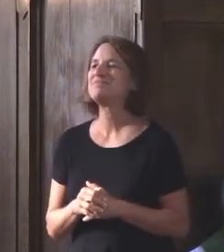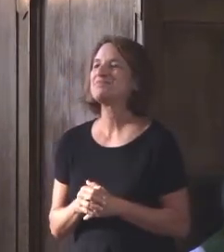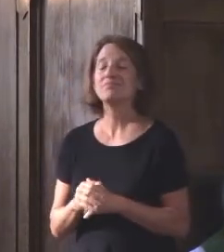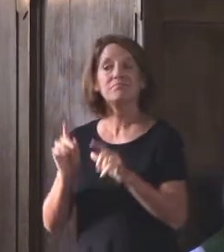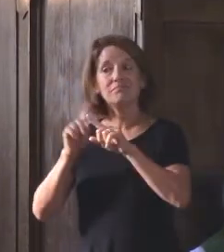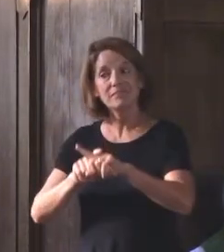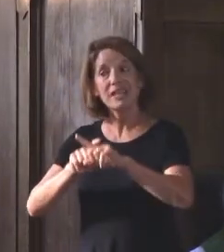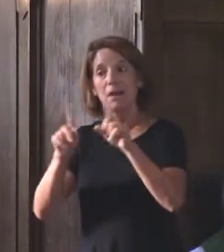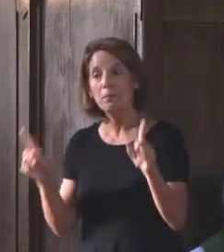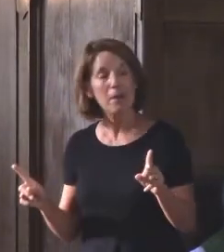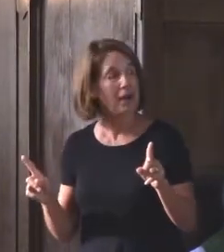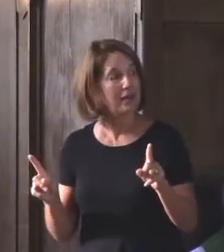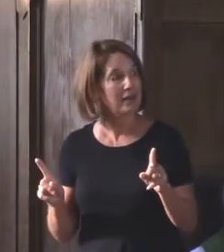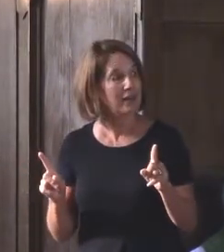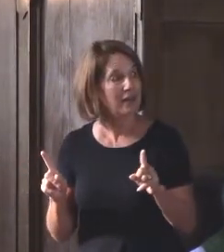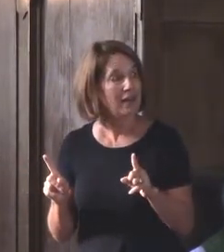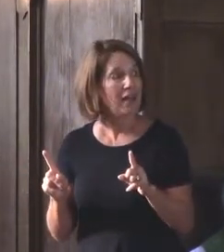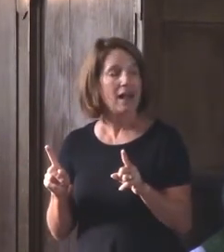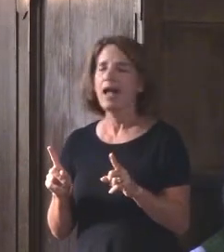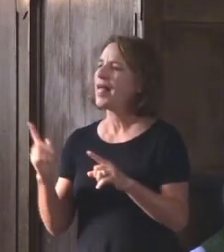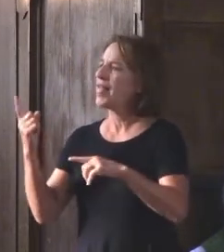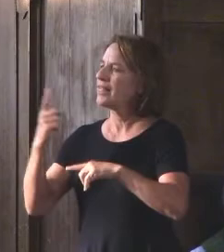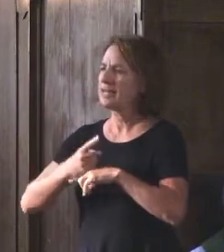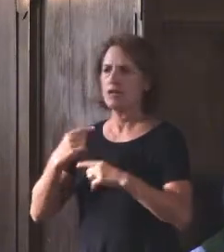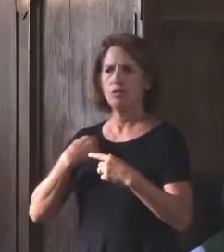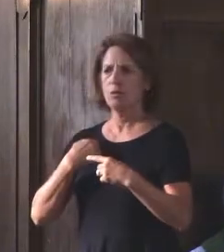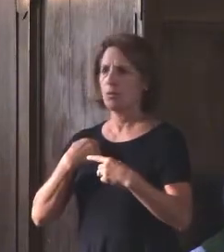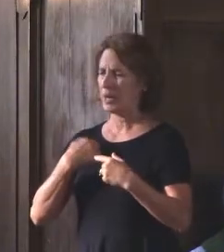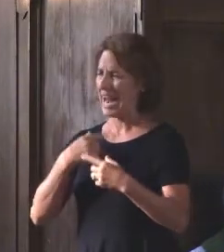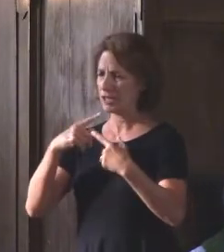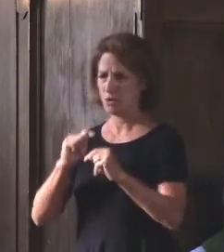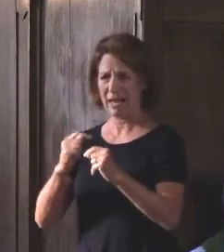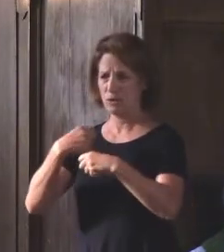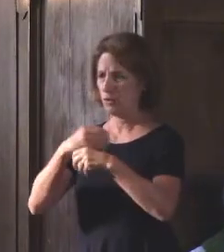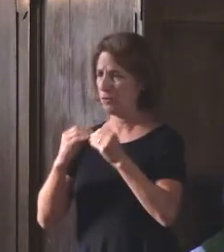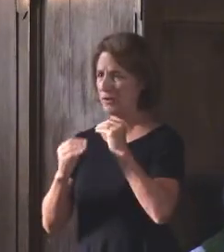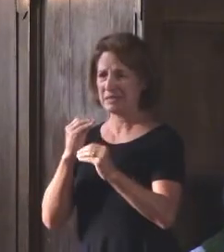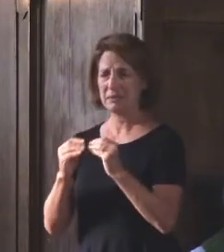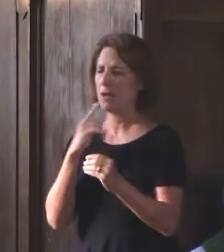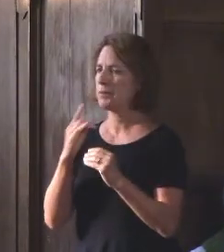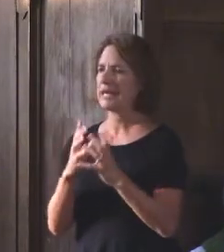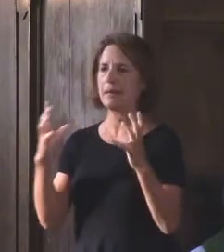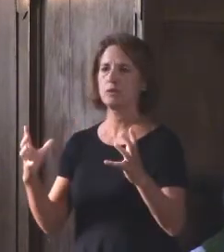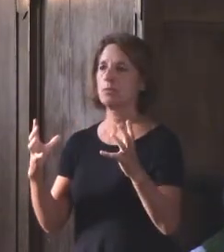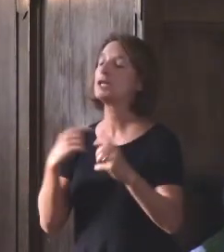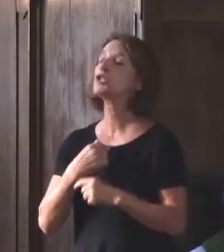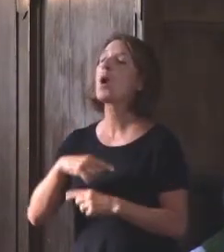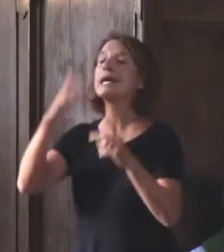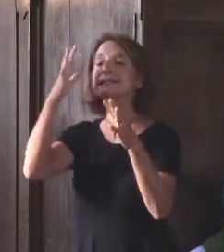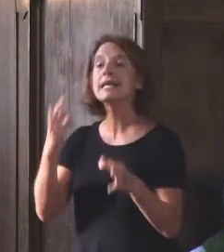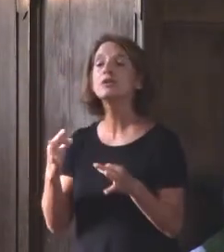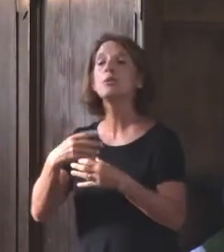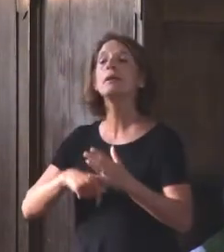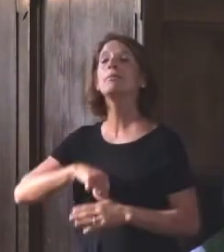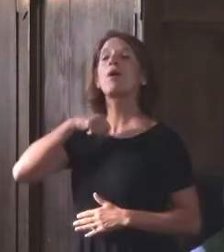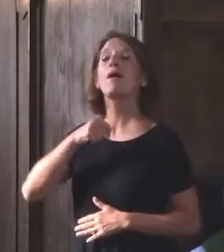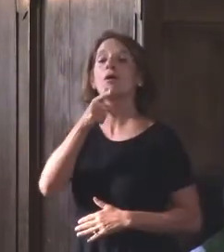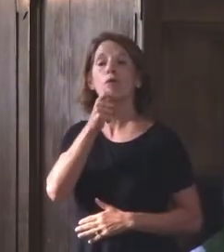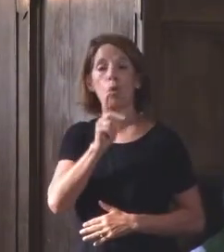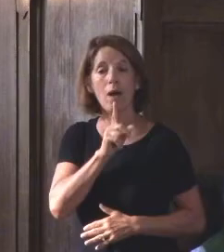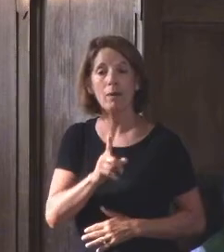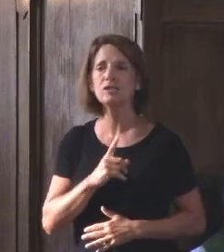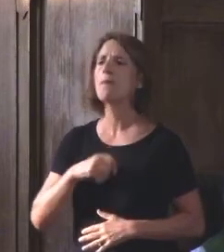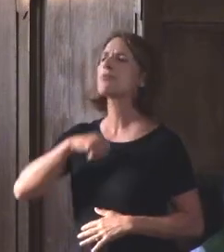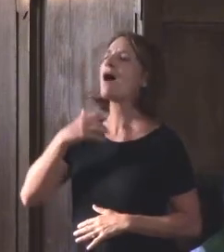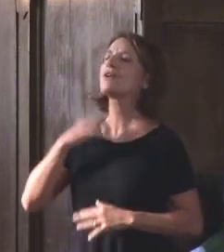"But the daily damage of trying to fix myself became too much to endure. So I decided to be proud of who I was, proud of my